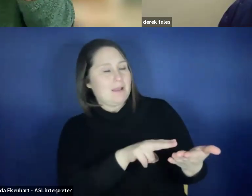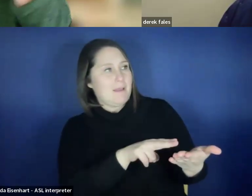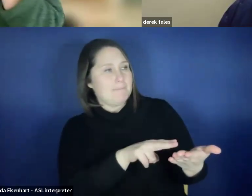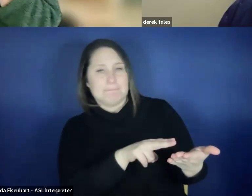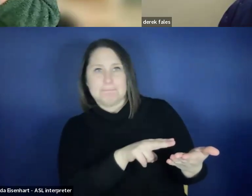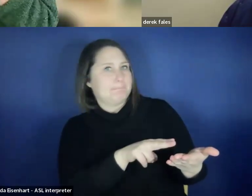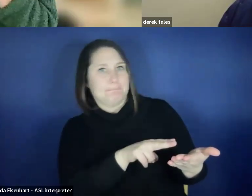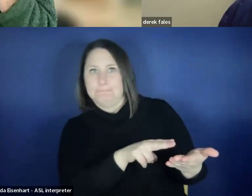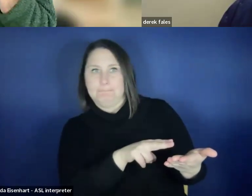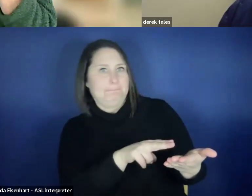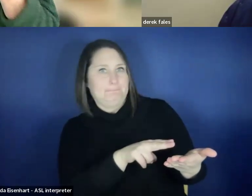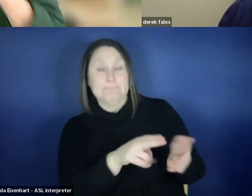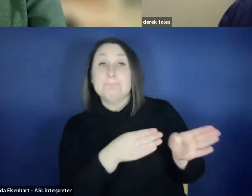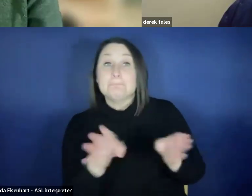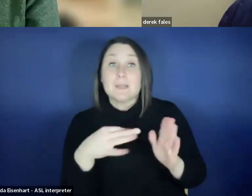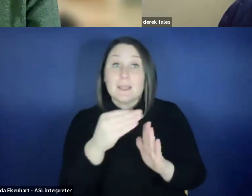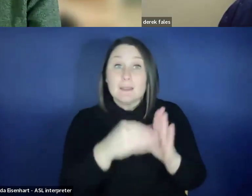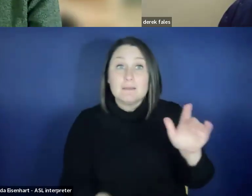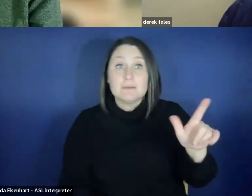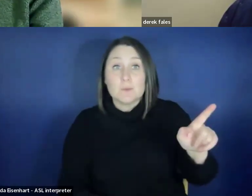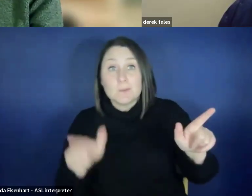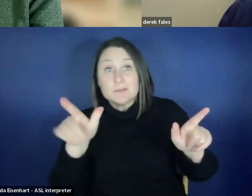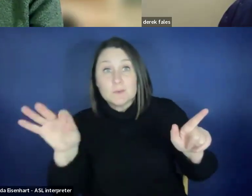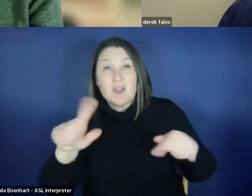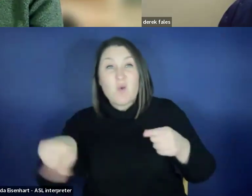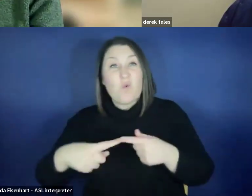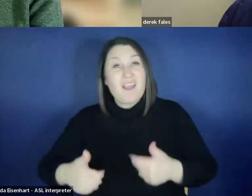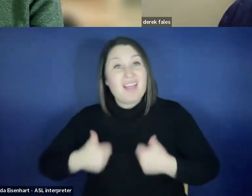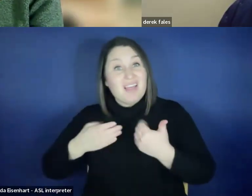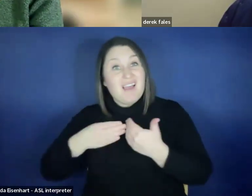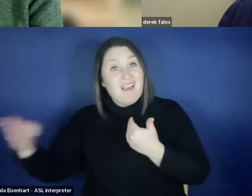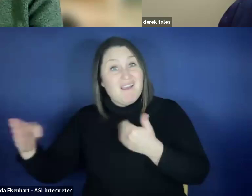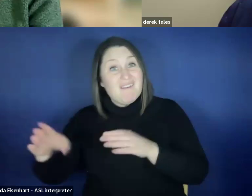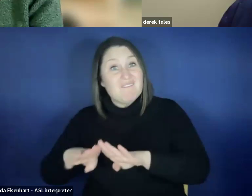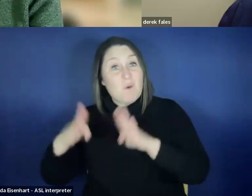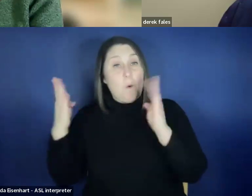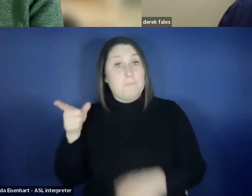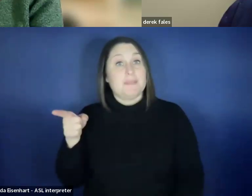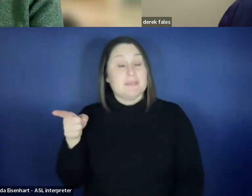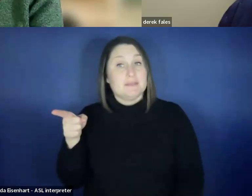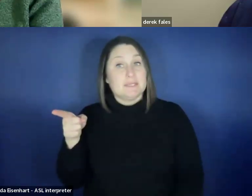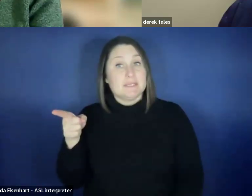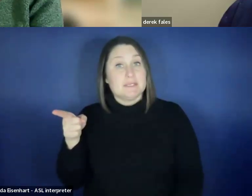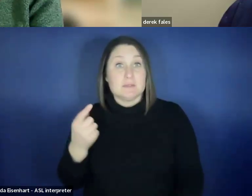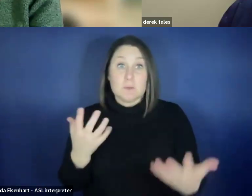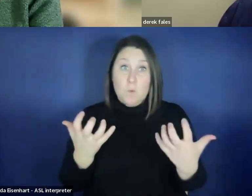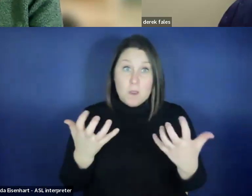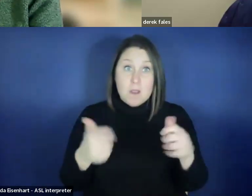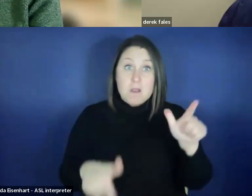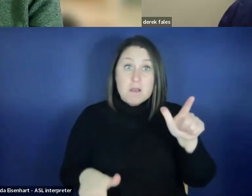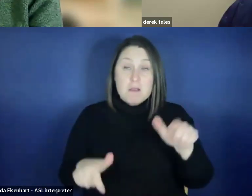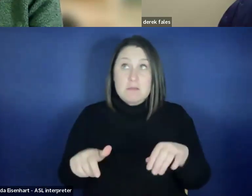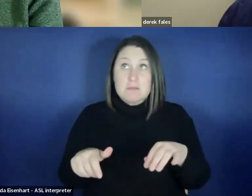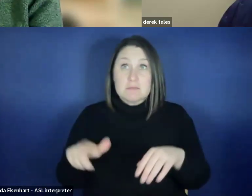apply for 21 or 29, once the lifespan is open, If you're seeking 29, you